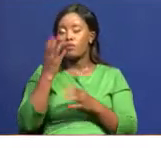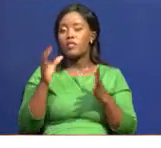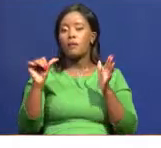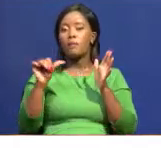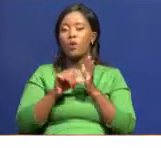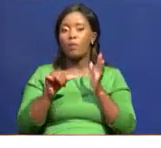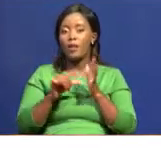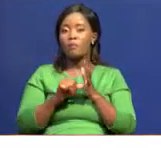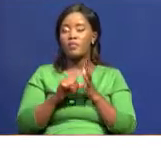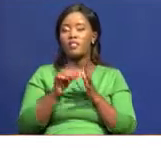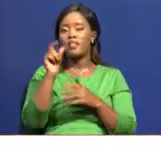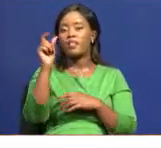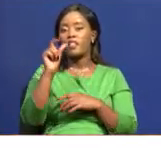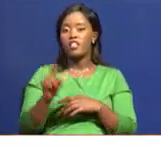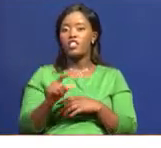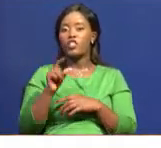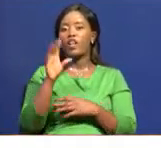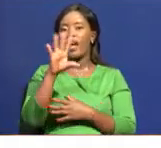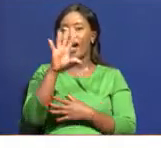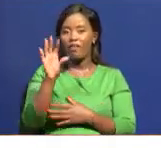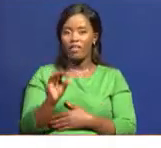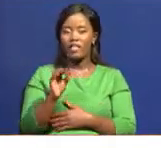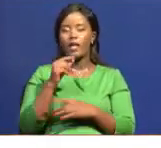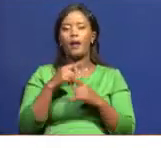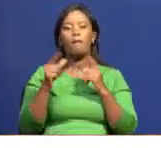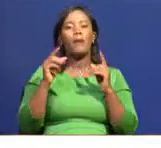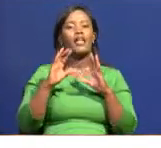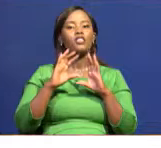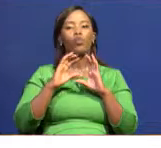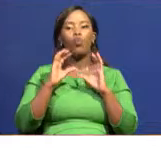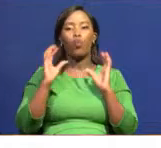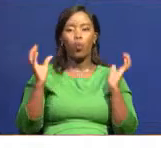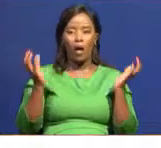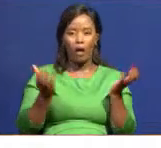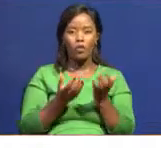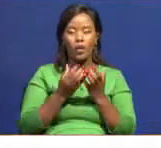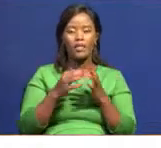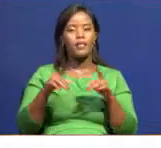region, not just in Africa, but the world over should be